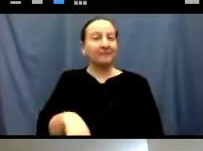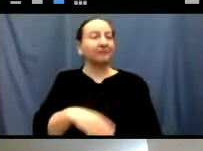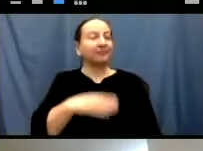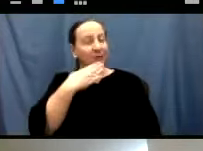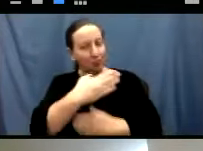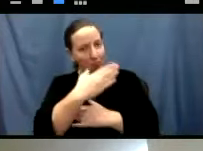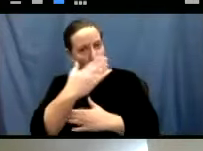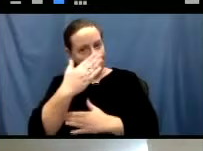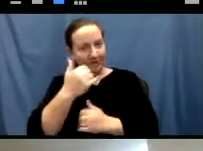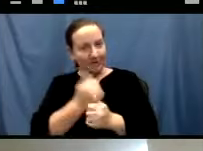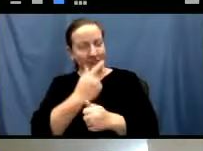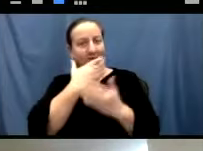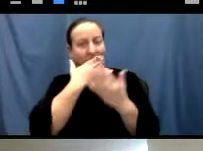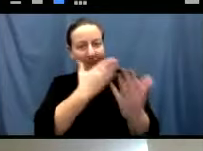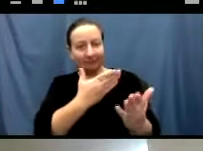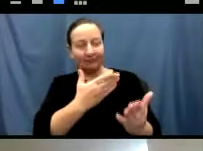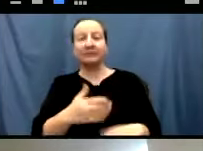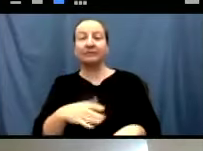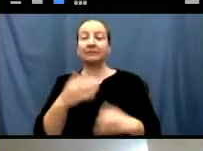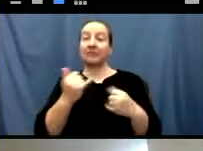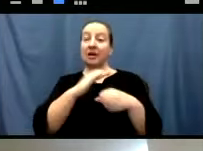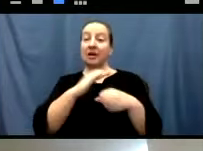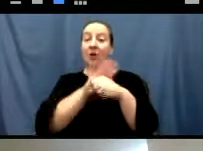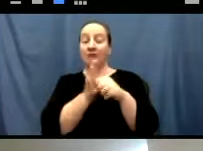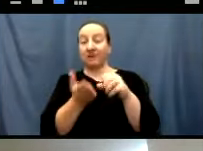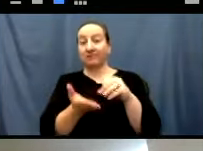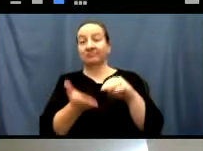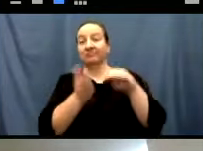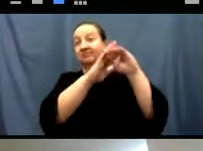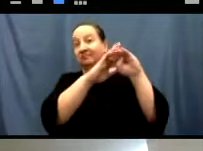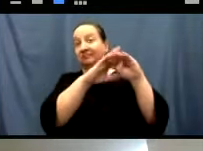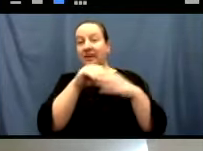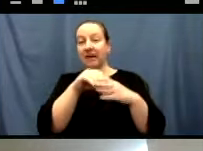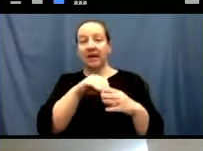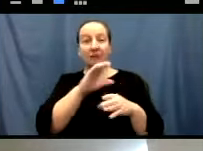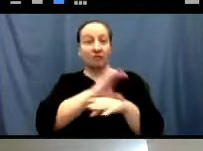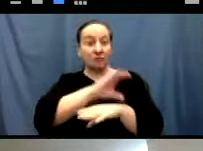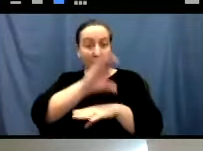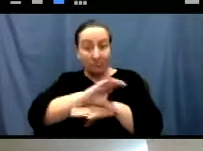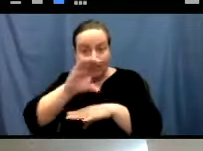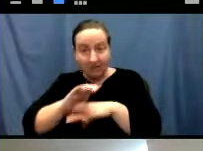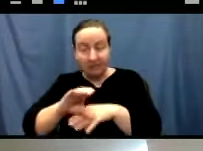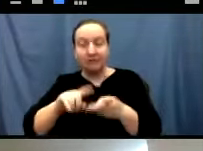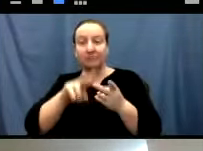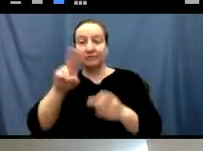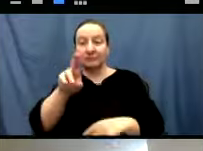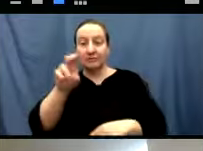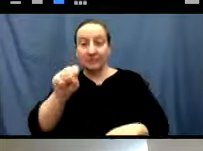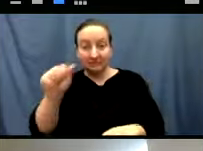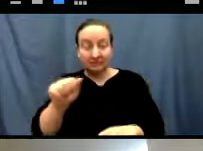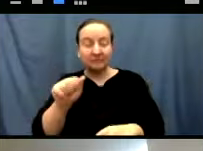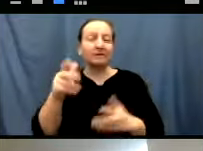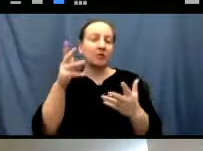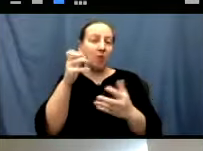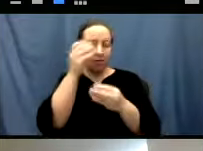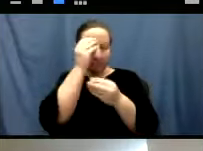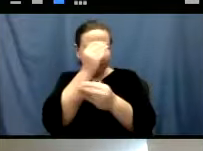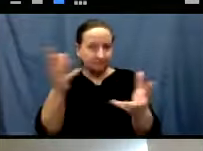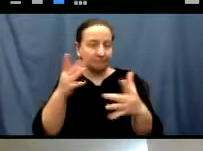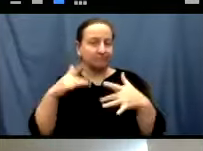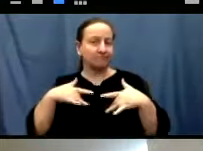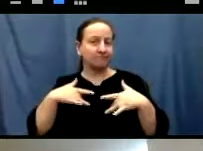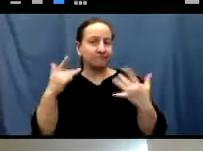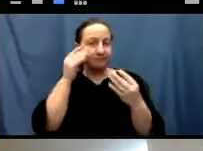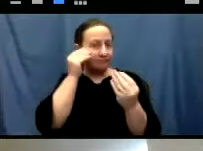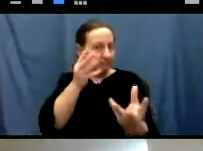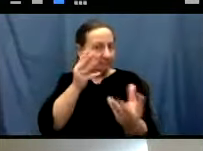As COVID-19 cases rise in Colorado and the US, we wanted to take this opportunity to give you an update on the data. Cases are increasing